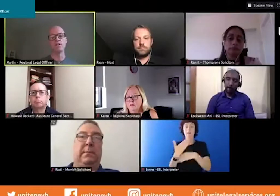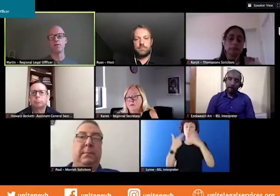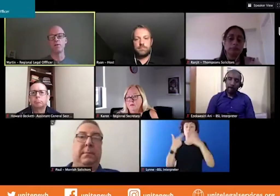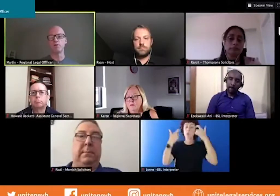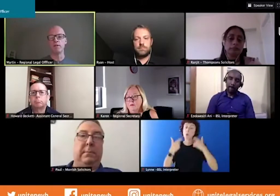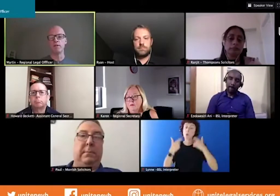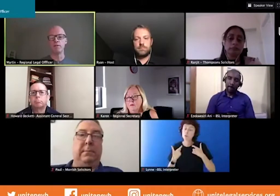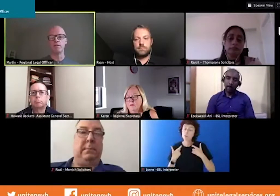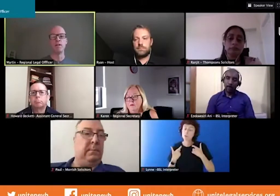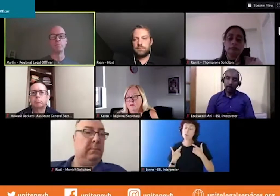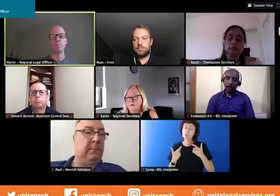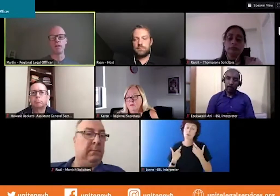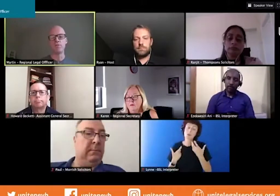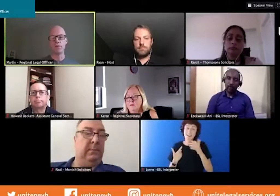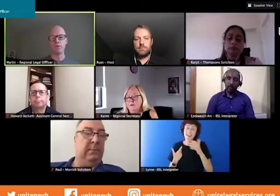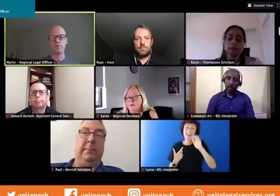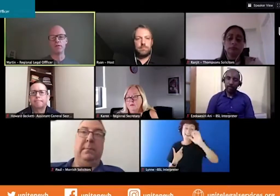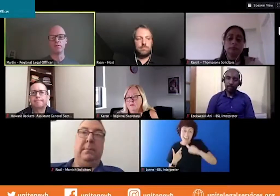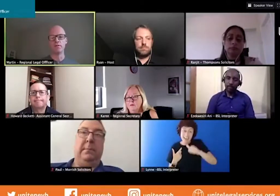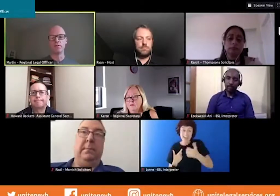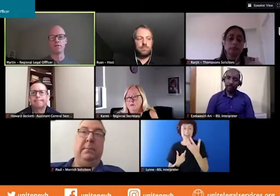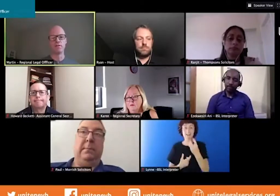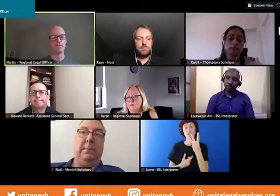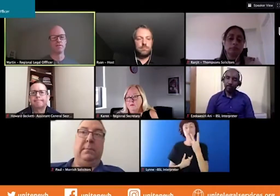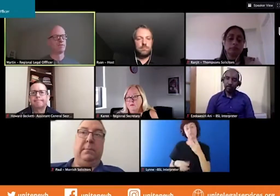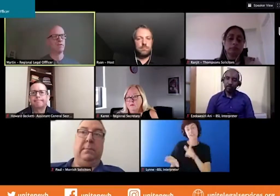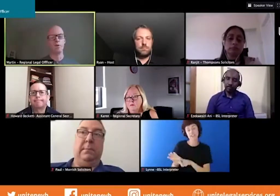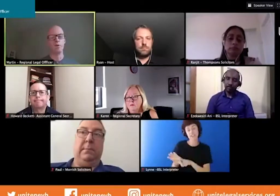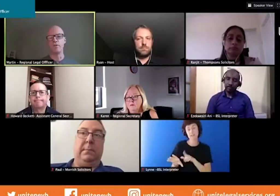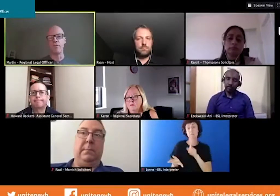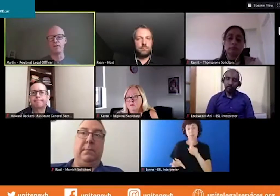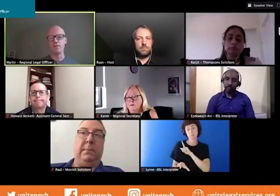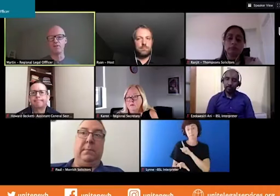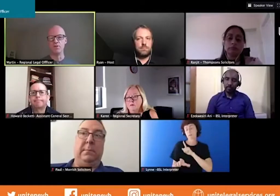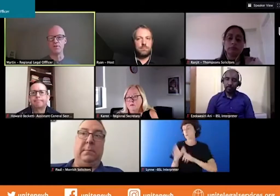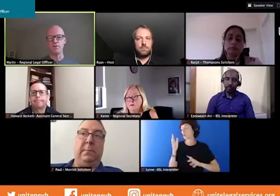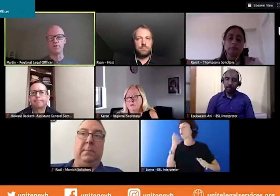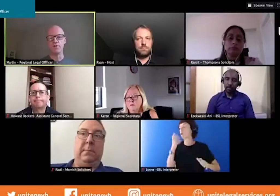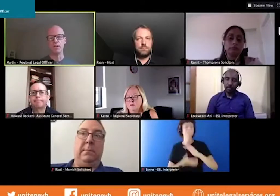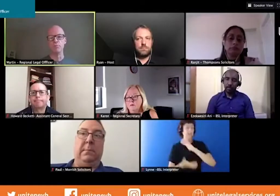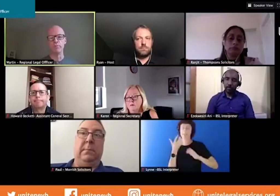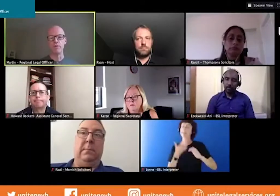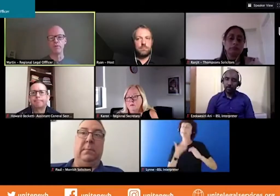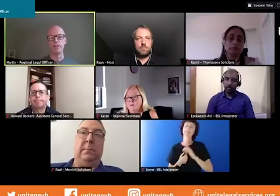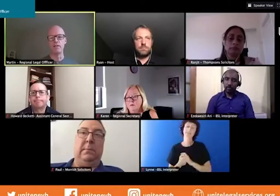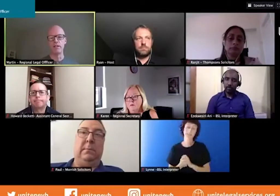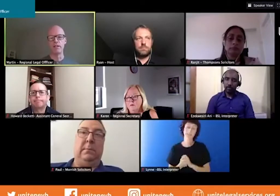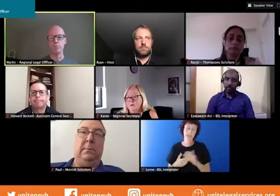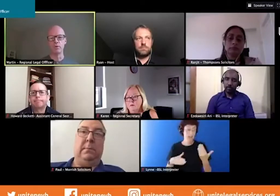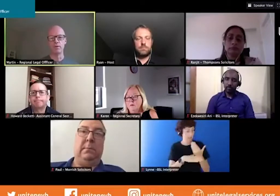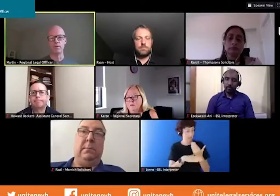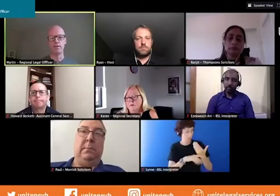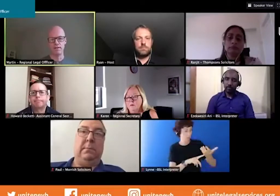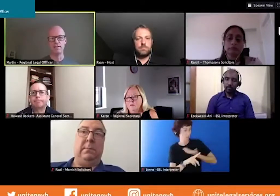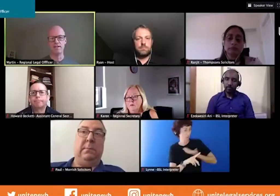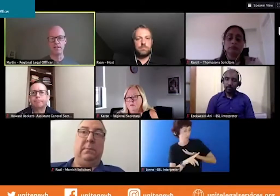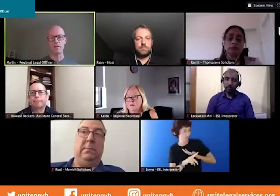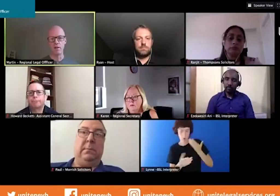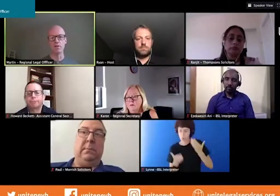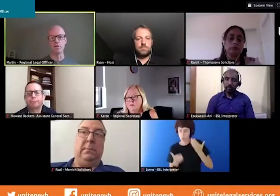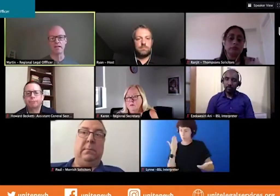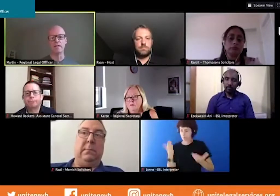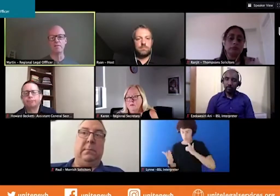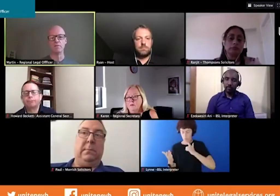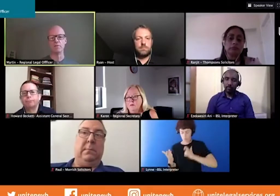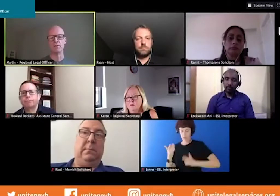but that's for a good reason. It's sort of an order of magnitude different from an employment rights claim, but it takes a long time to